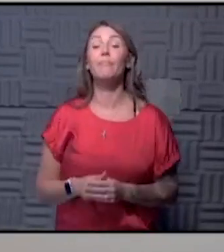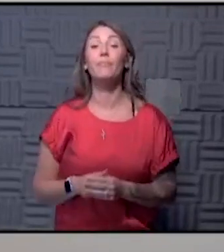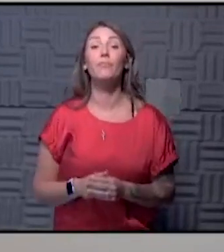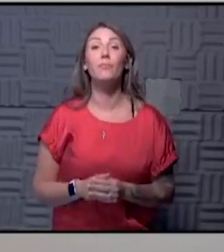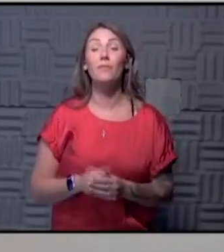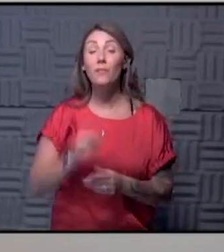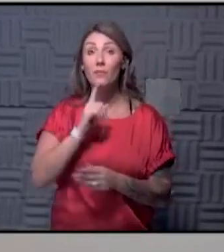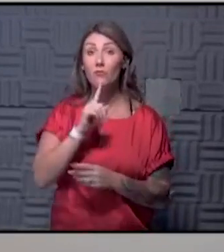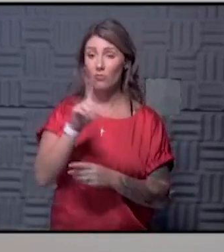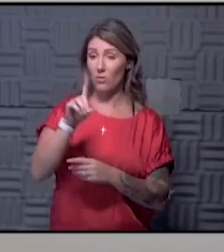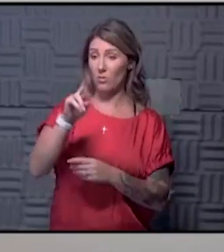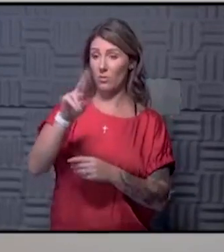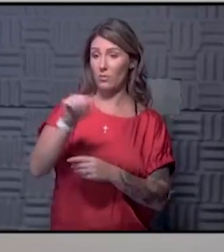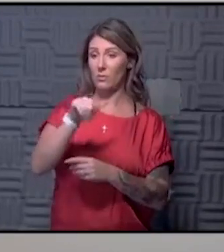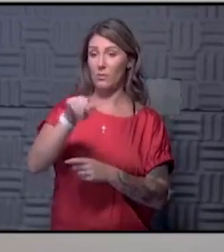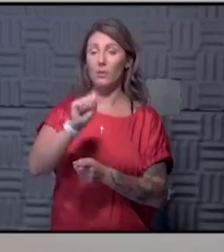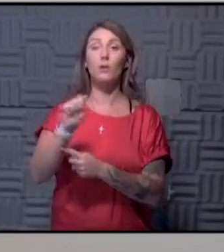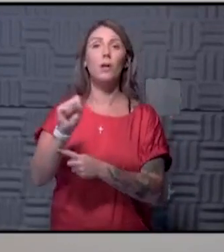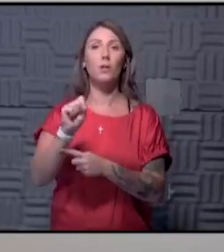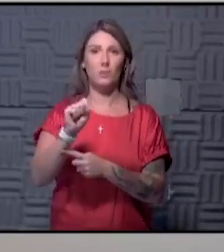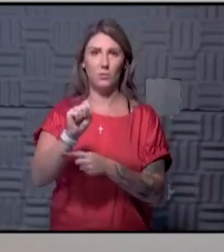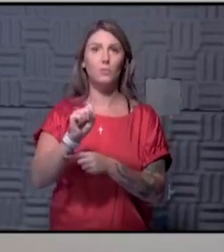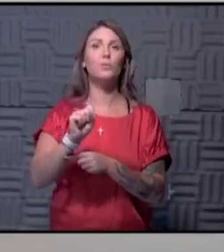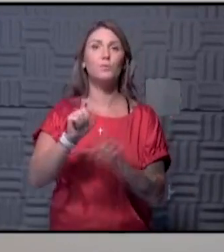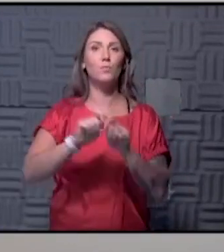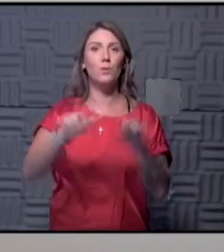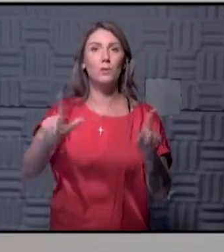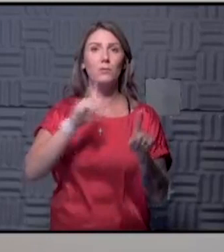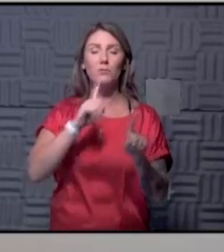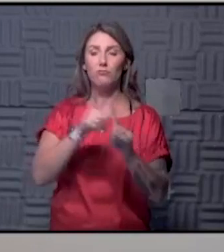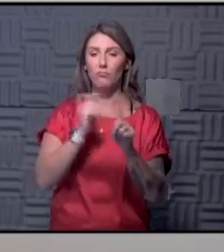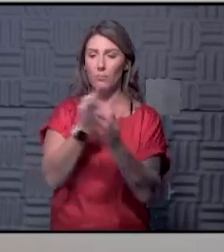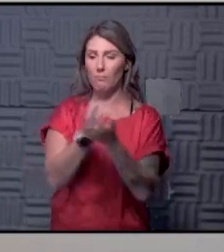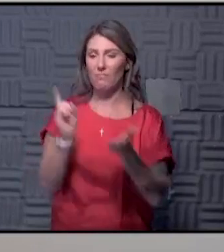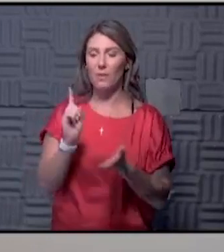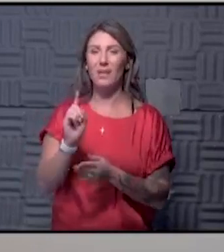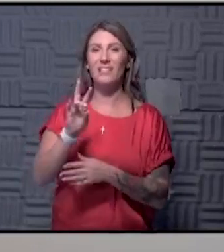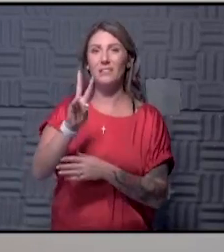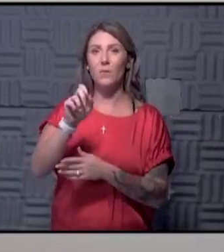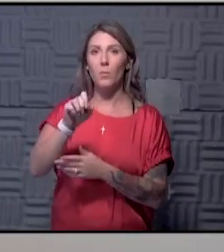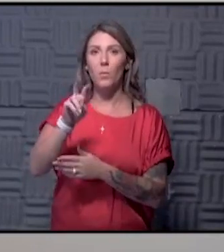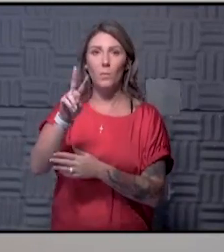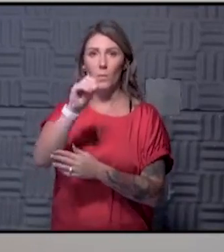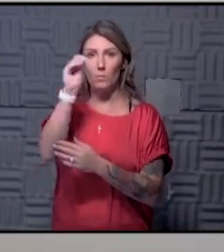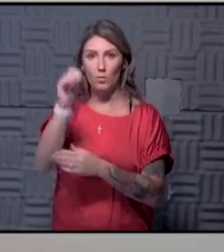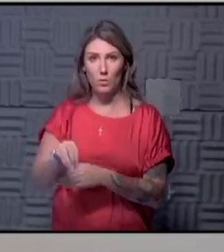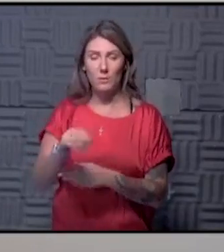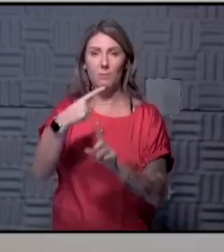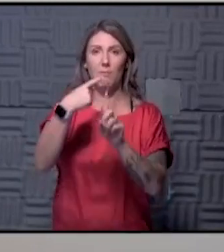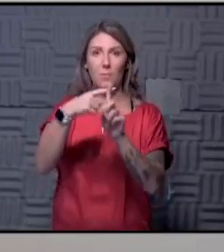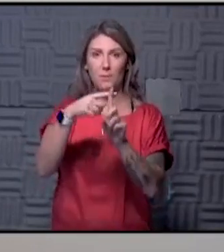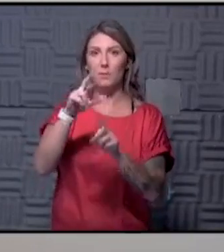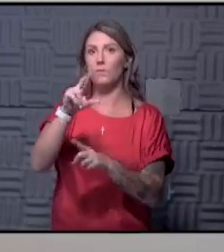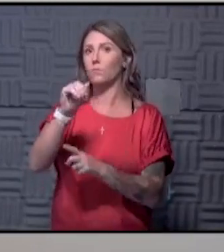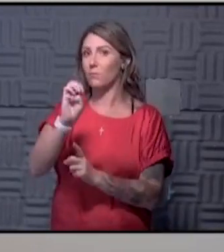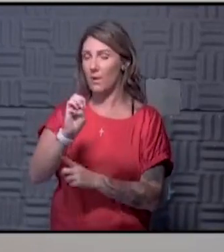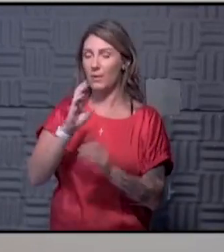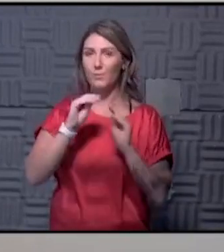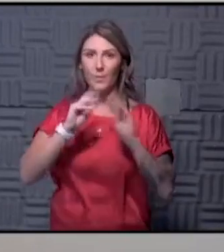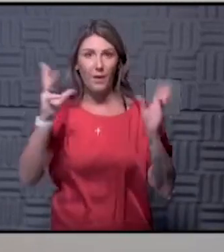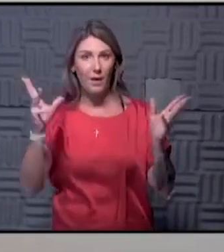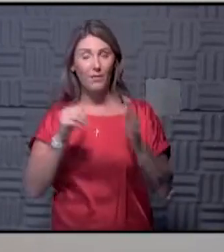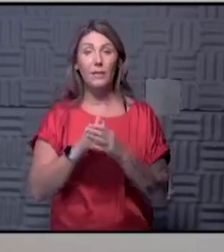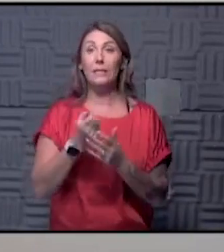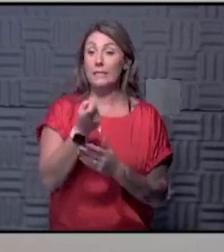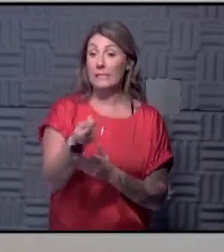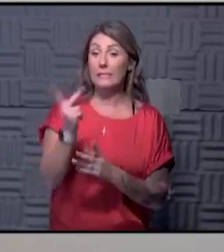So Douglas County, at least the last numbers from late last week that were released, was a 7.2% positivity rate. So obviously, several